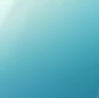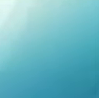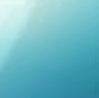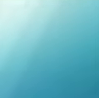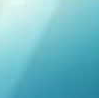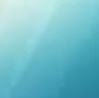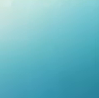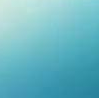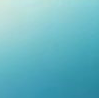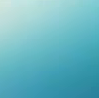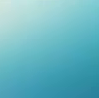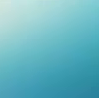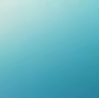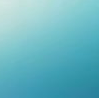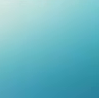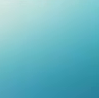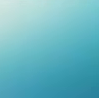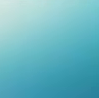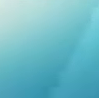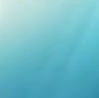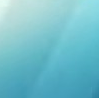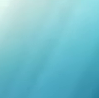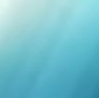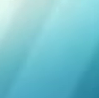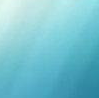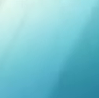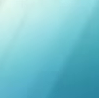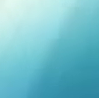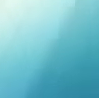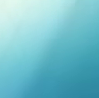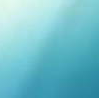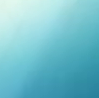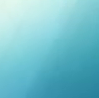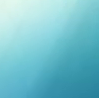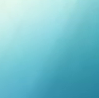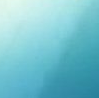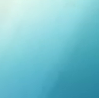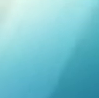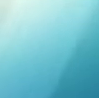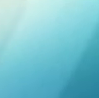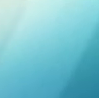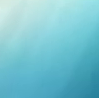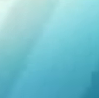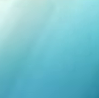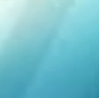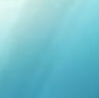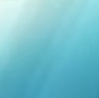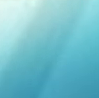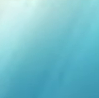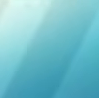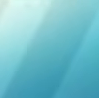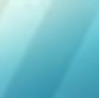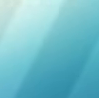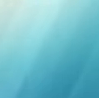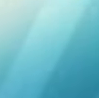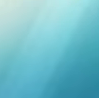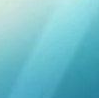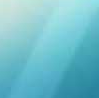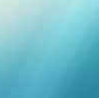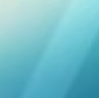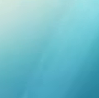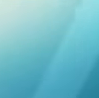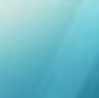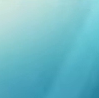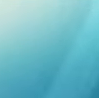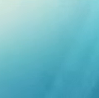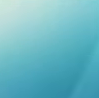the doctors. On the general situation and the number of cases that we have